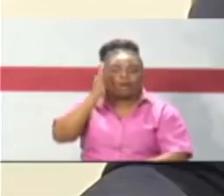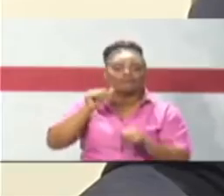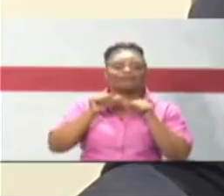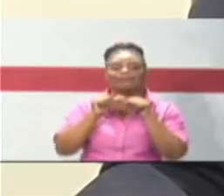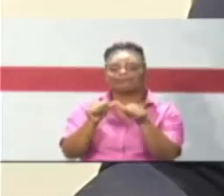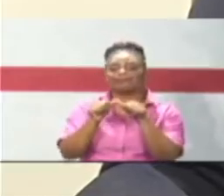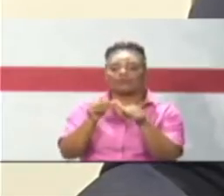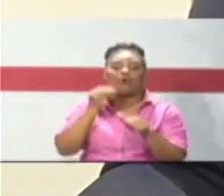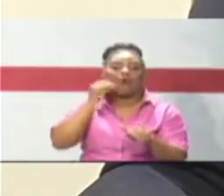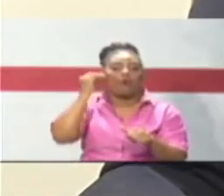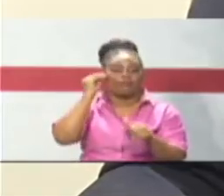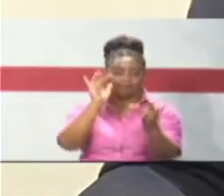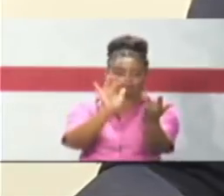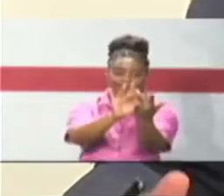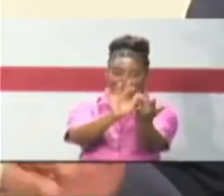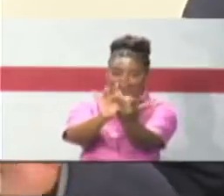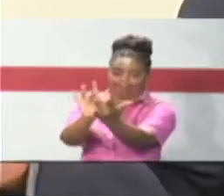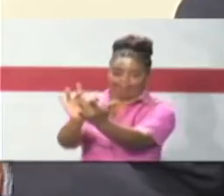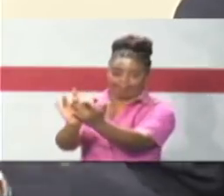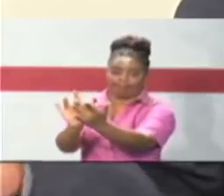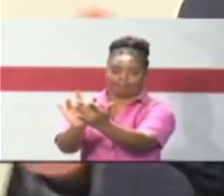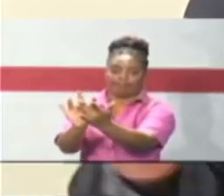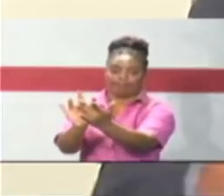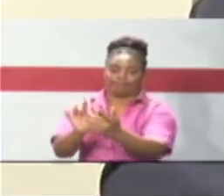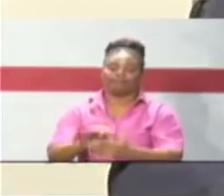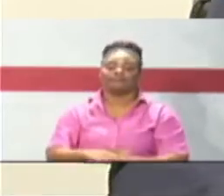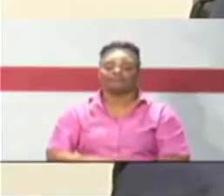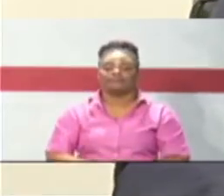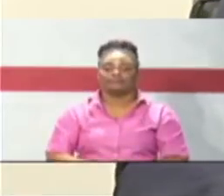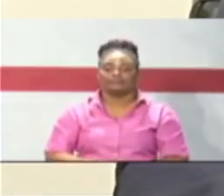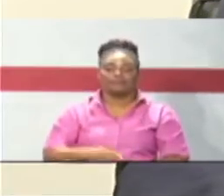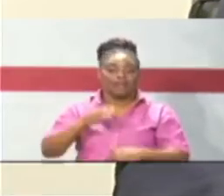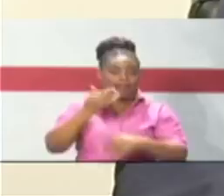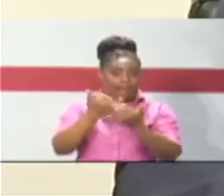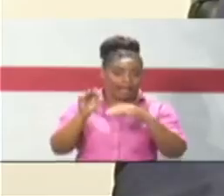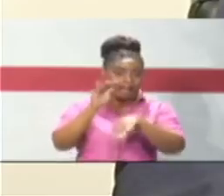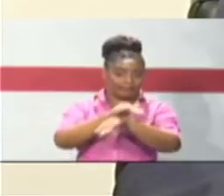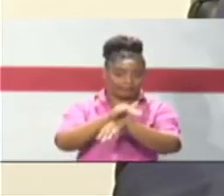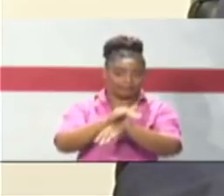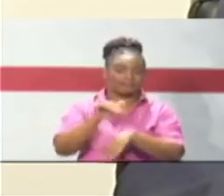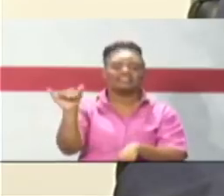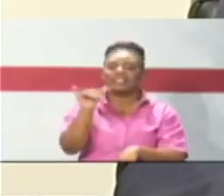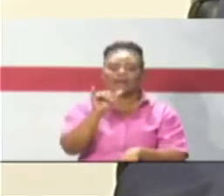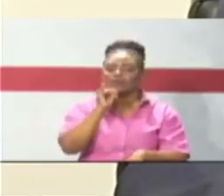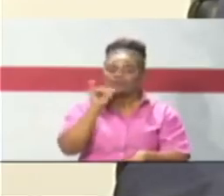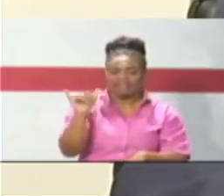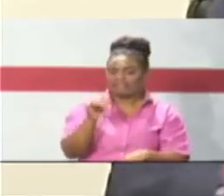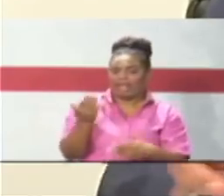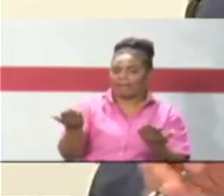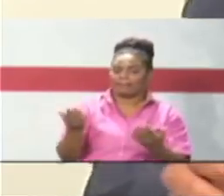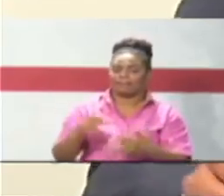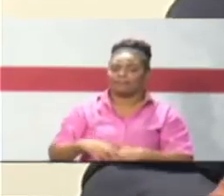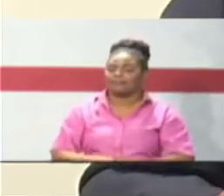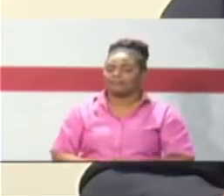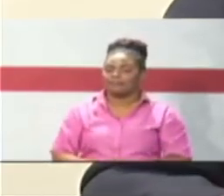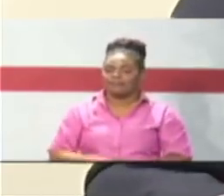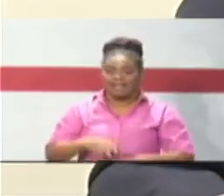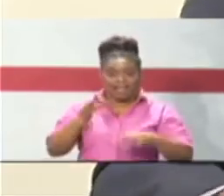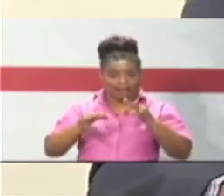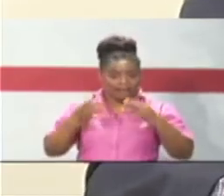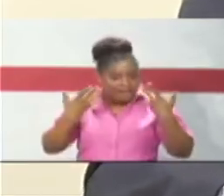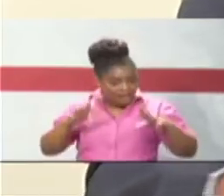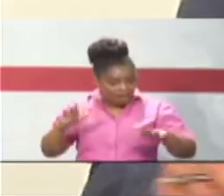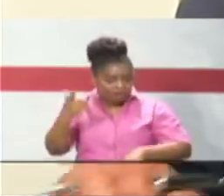the virtual stream, and this was echoed last night again at the meeting with Minister Nayan Gasvidali. And if you are